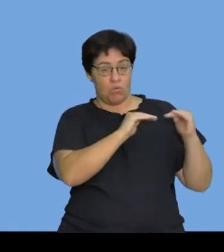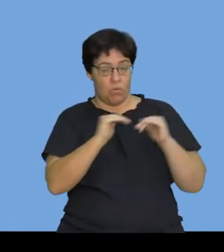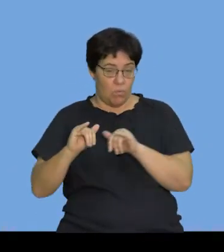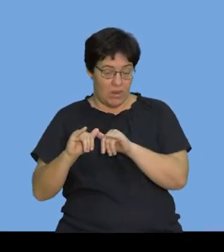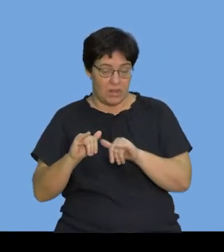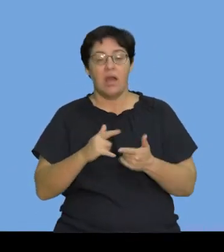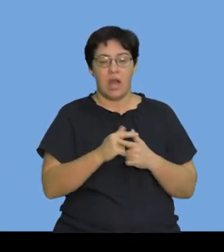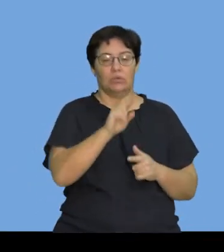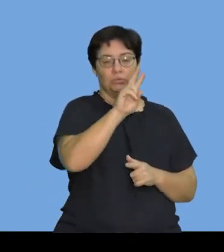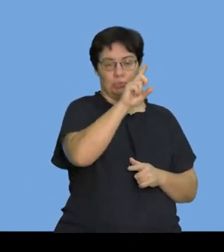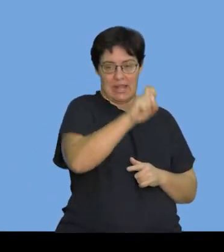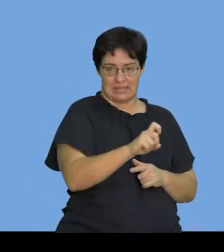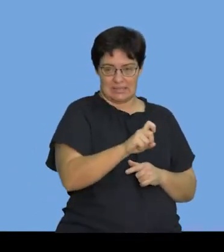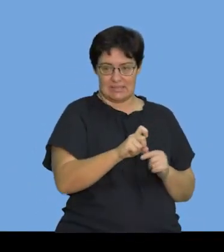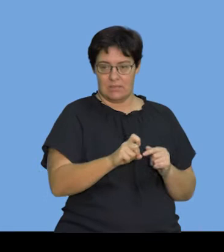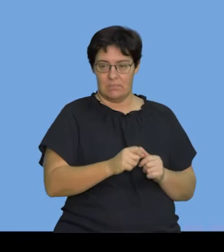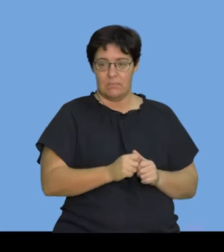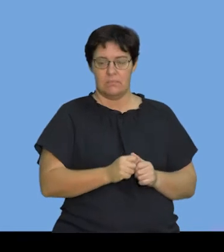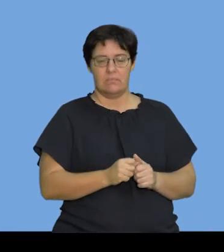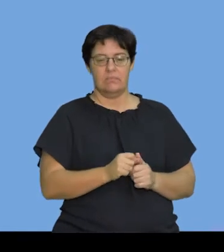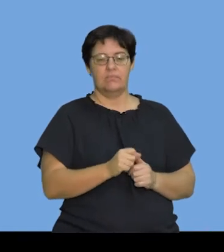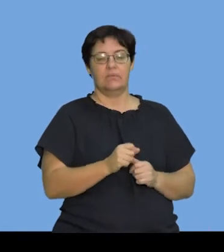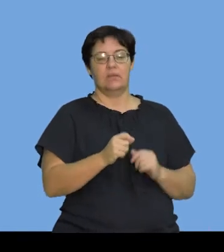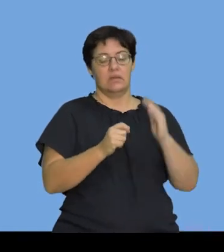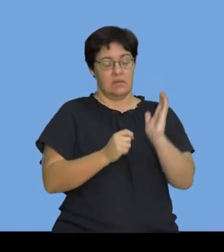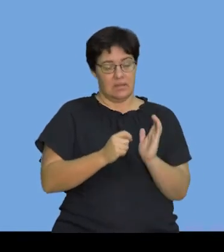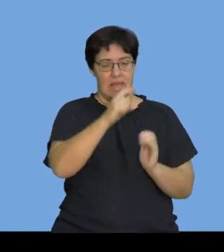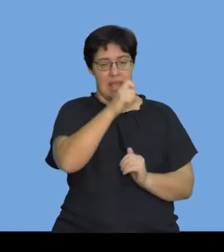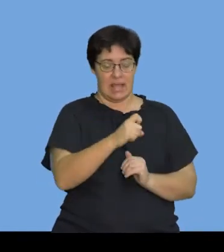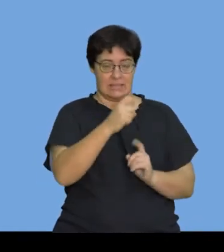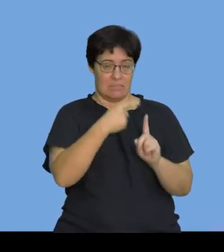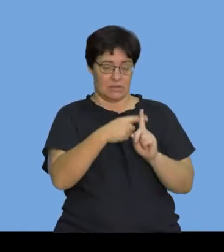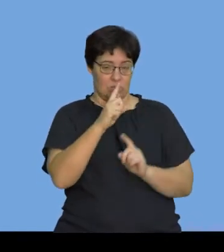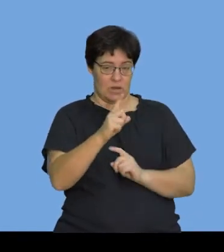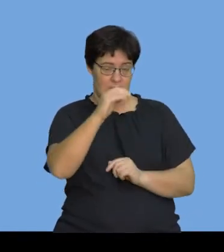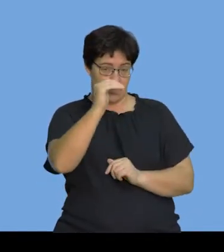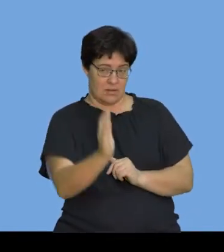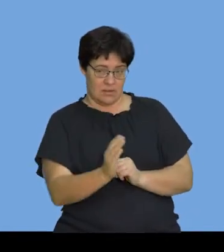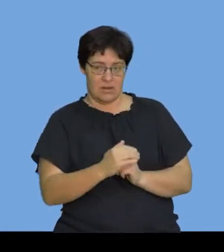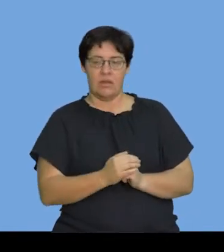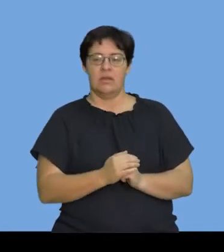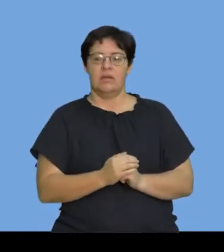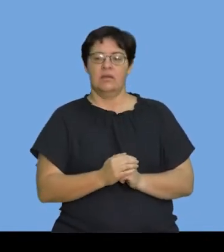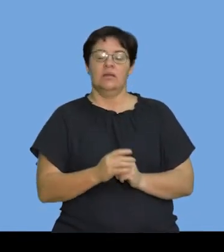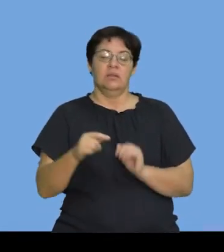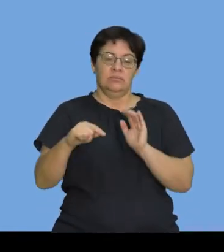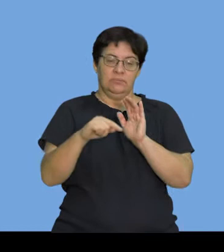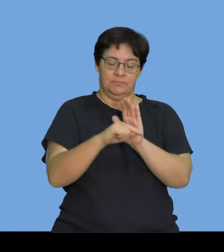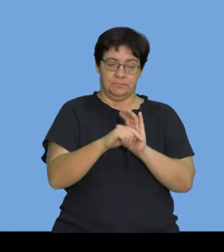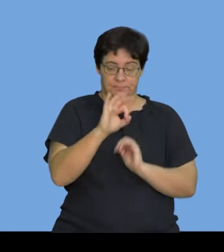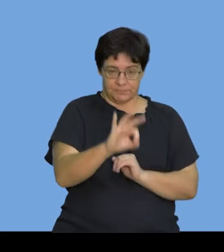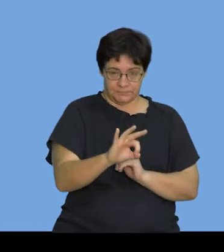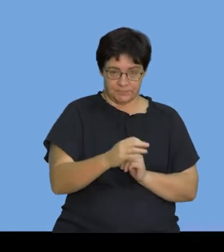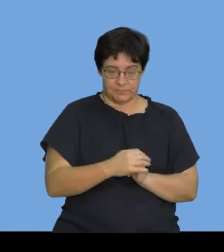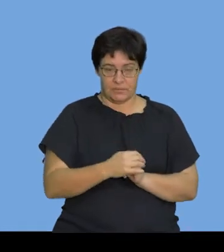2x into x plus 1. And then my common factor here will be minus 3, which will